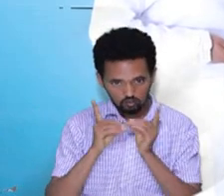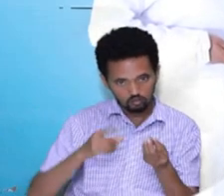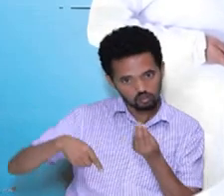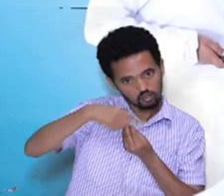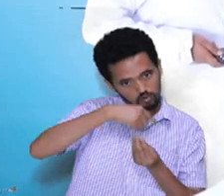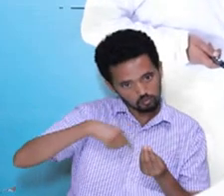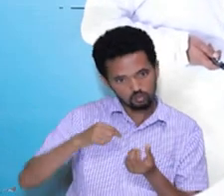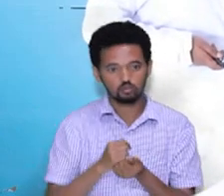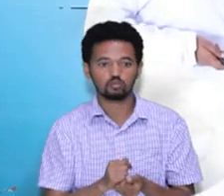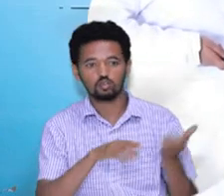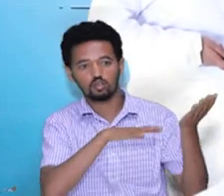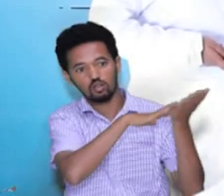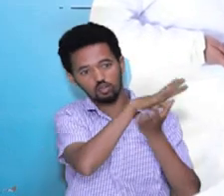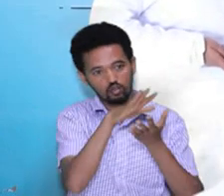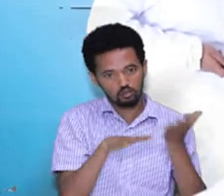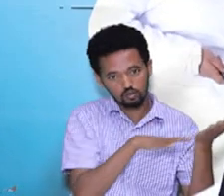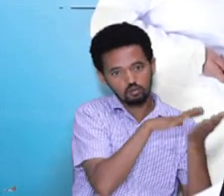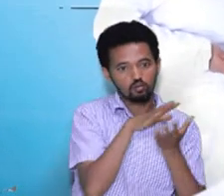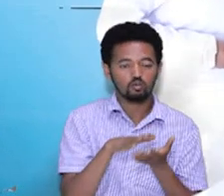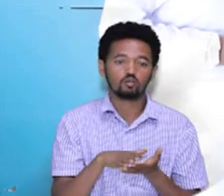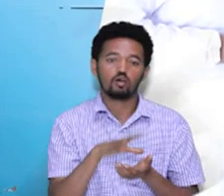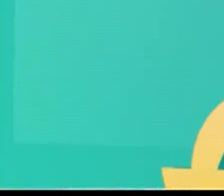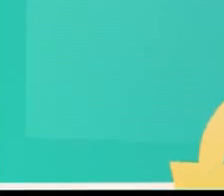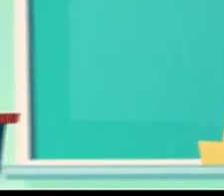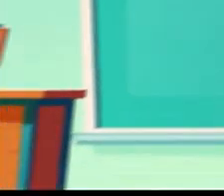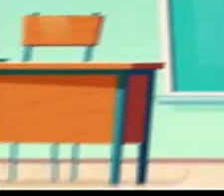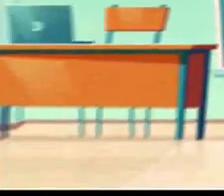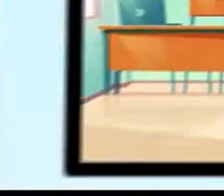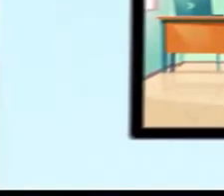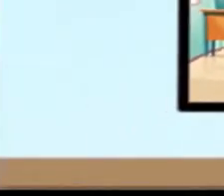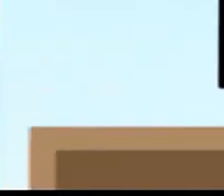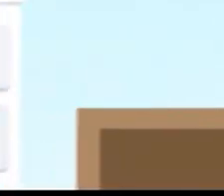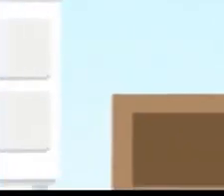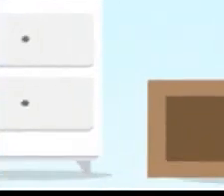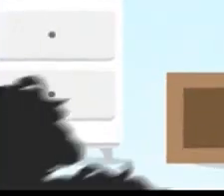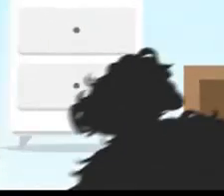climate and drainage of Africa. Thank you, students.